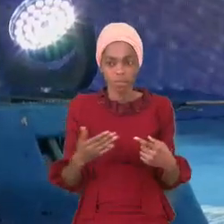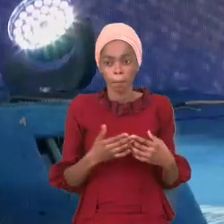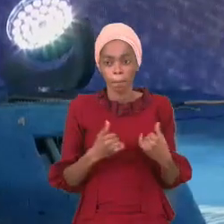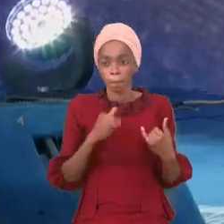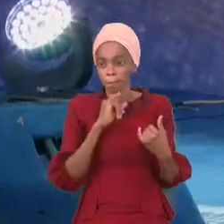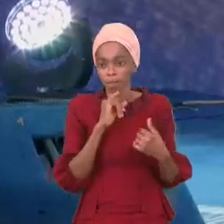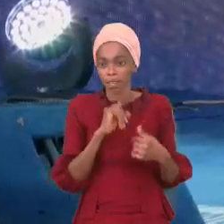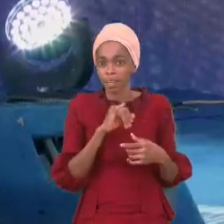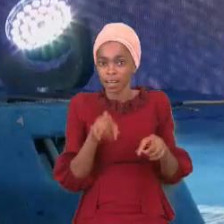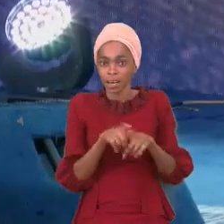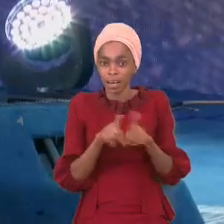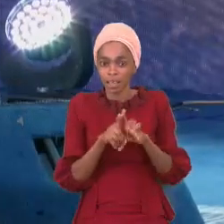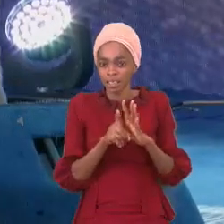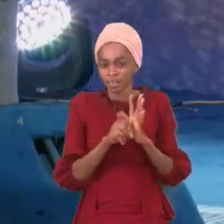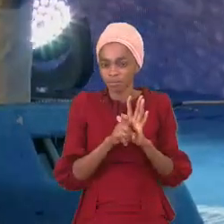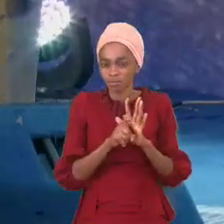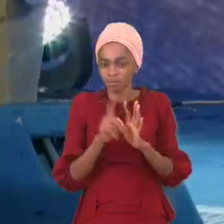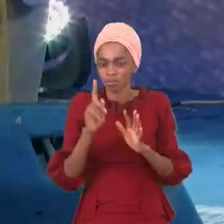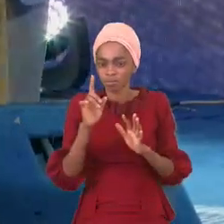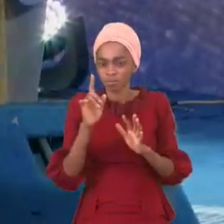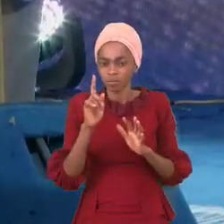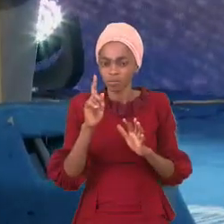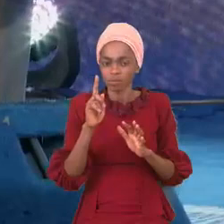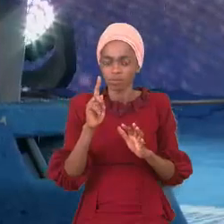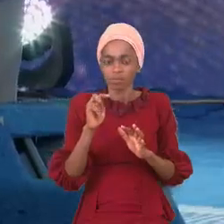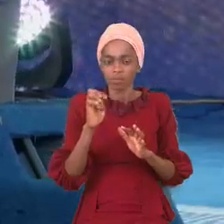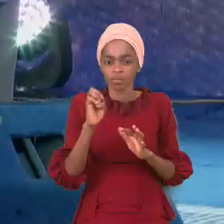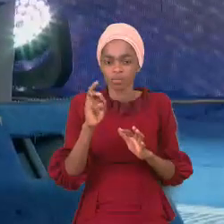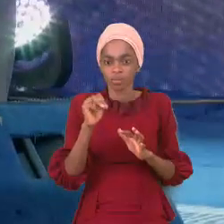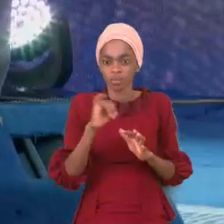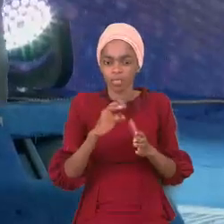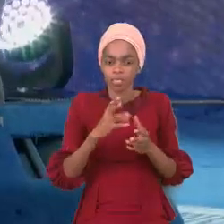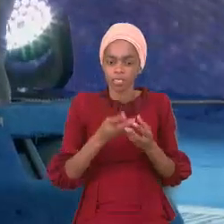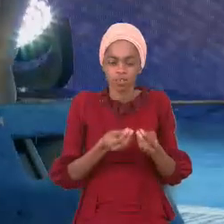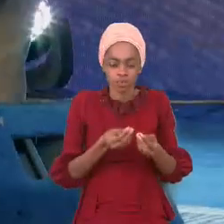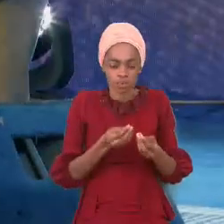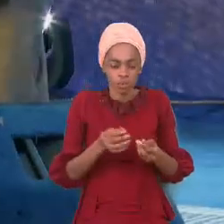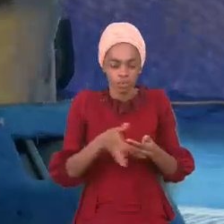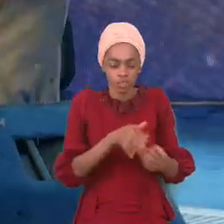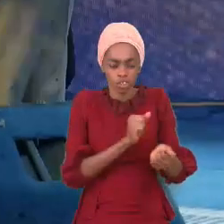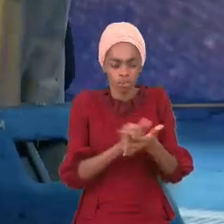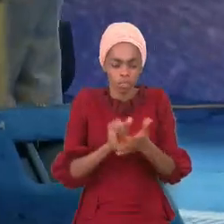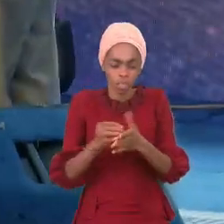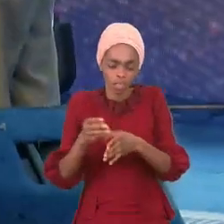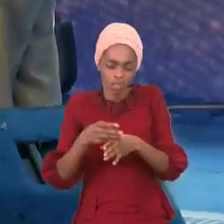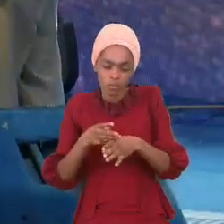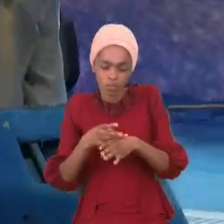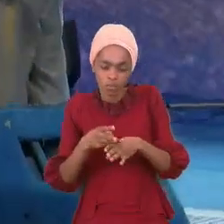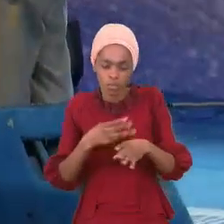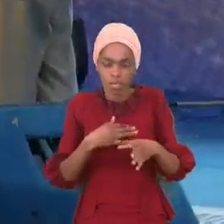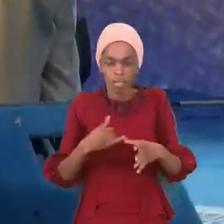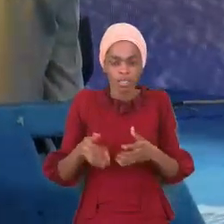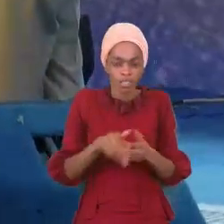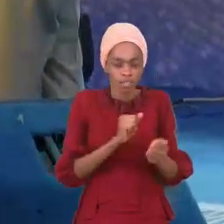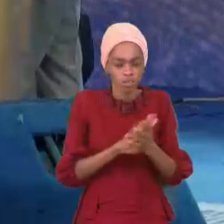is eating up the wood, the fence, is eating up our ground